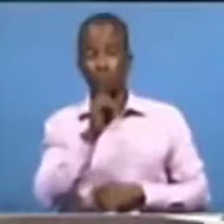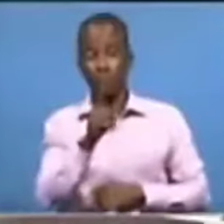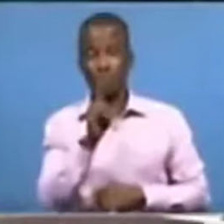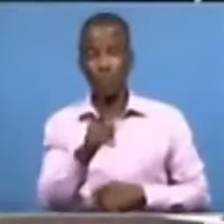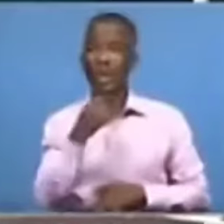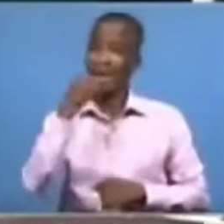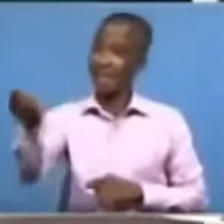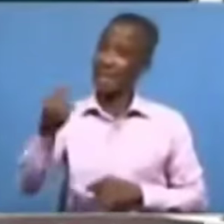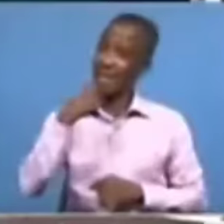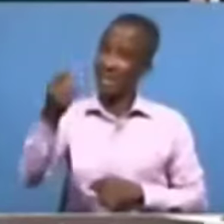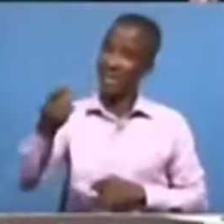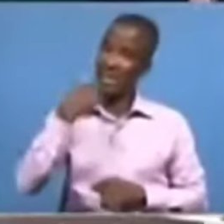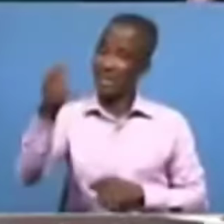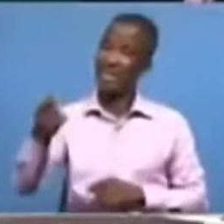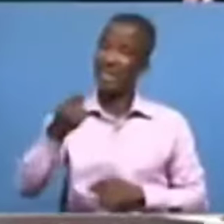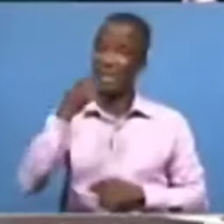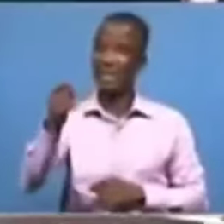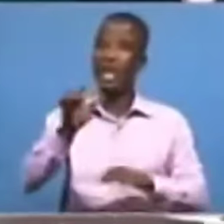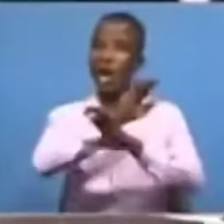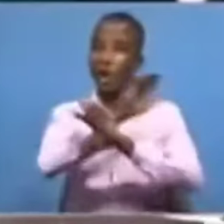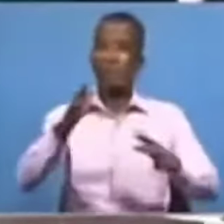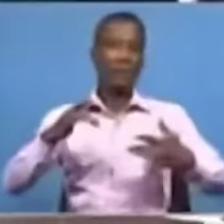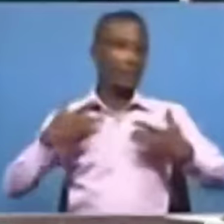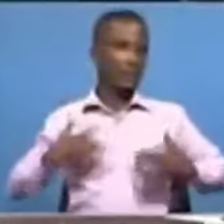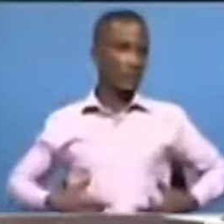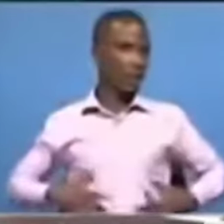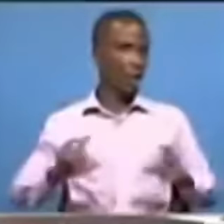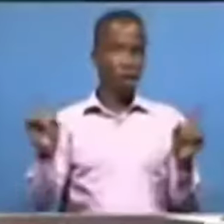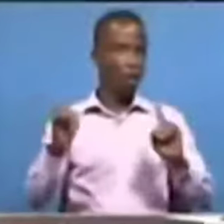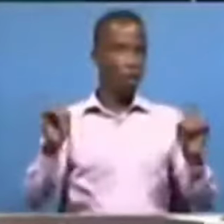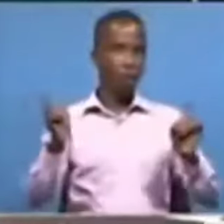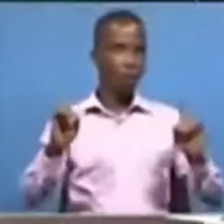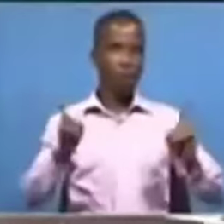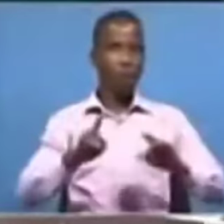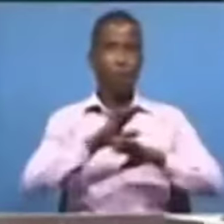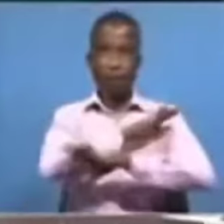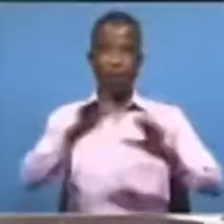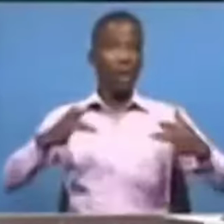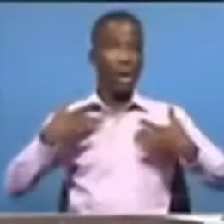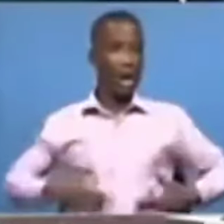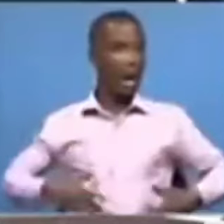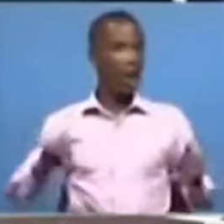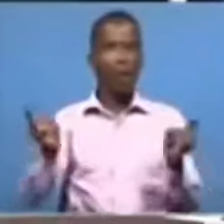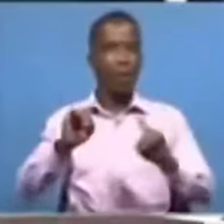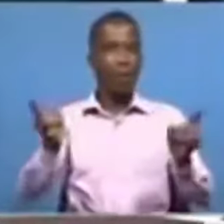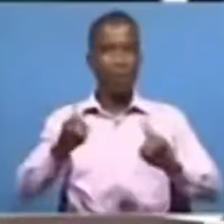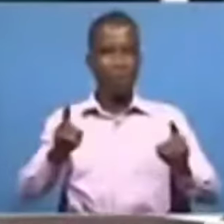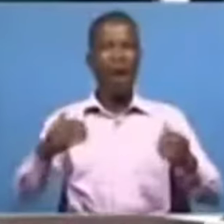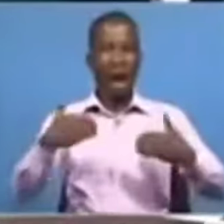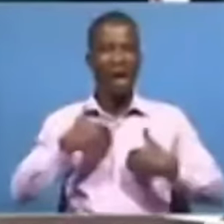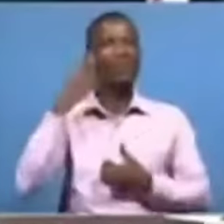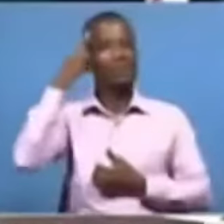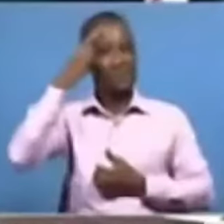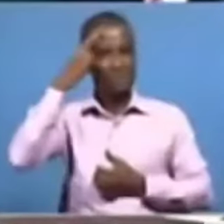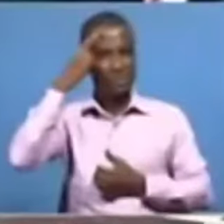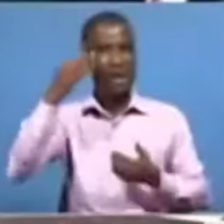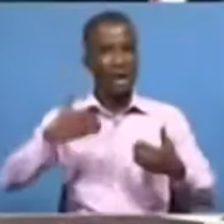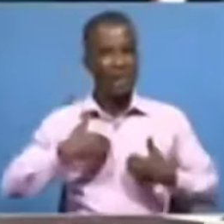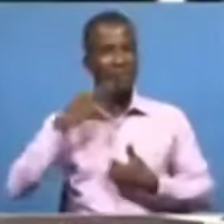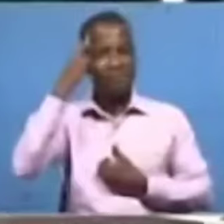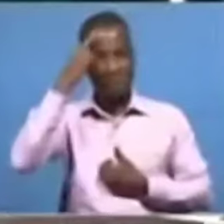are telling you, don't give up. We are not doing this for nothing. We know what we are doing. And we are doing this because of the love we have for